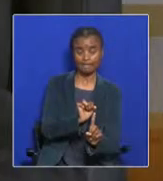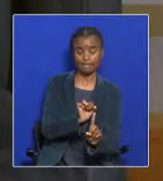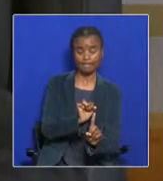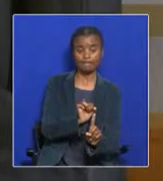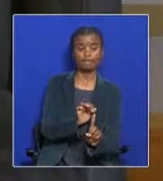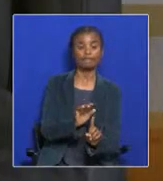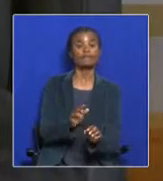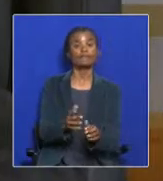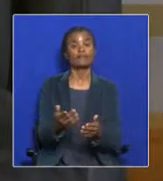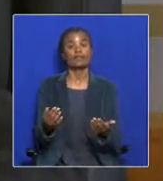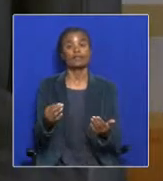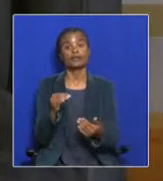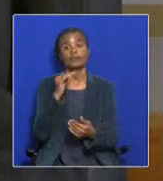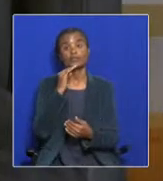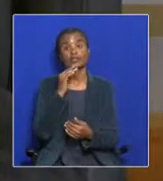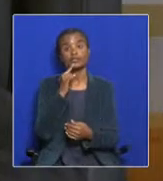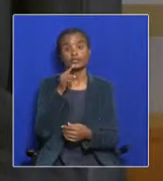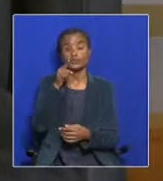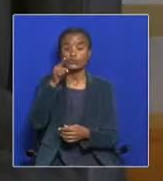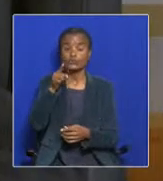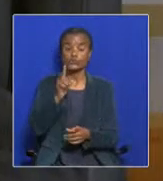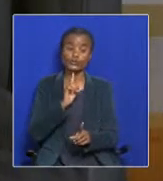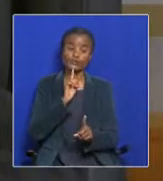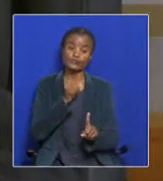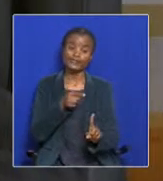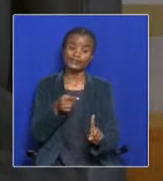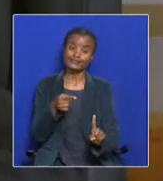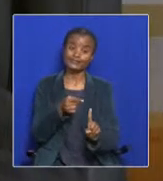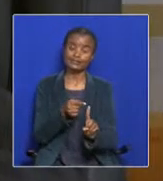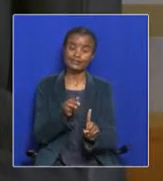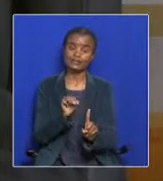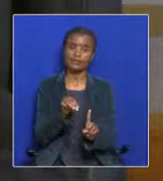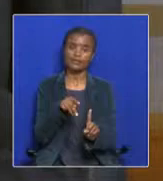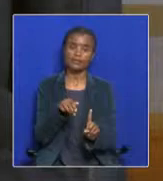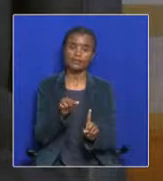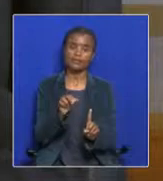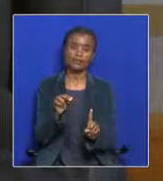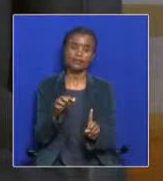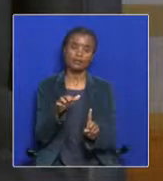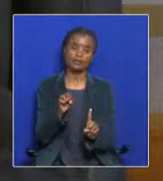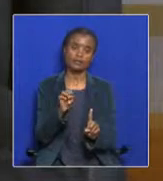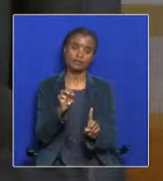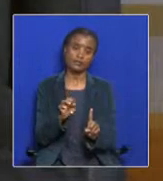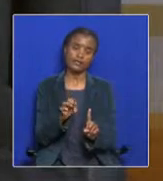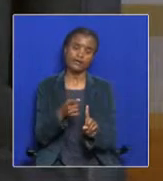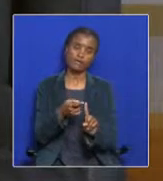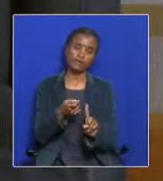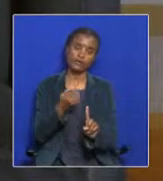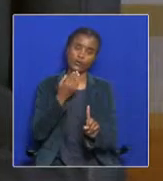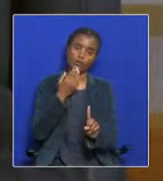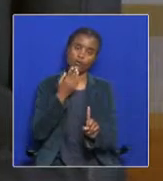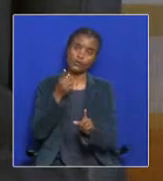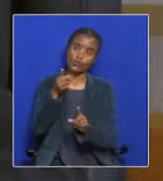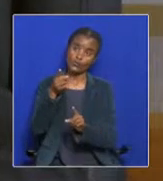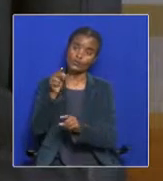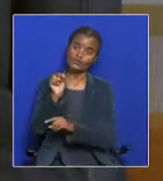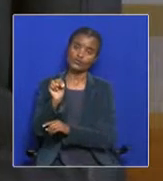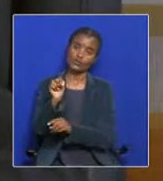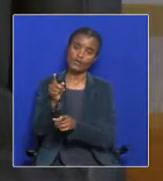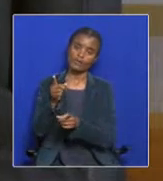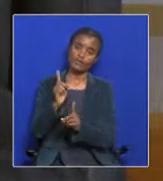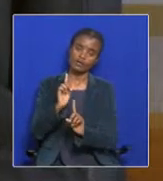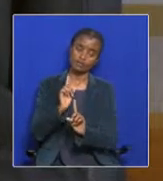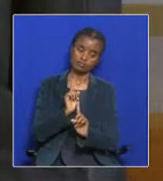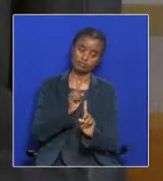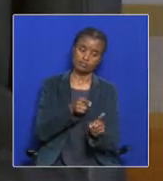to Warrant Officer Mpangase based on the instruction to you by Nuswa. So there's 3 people